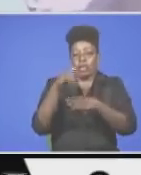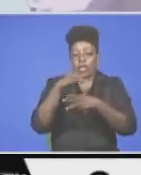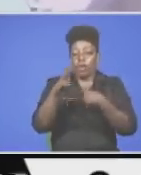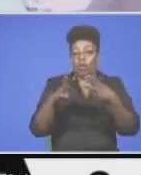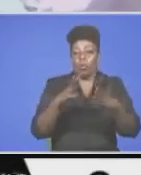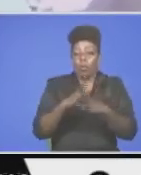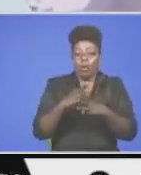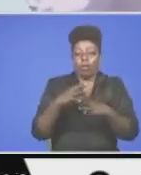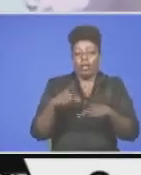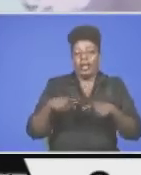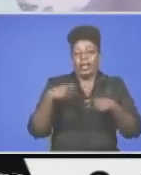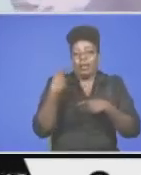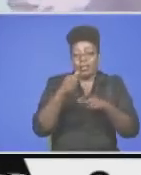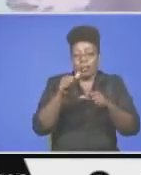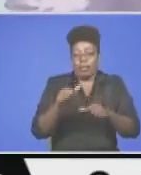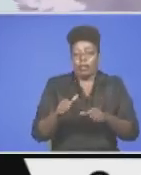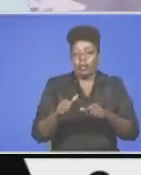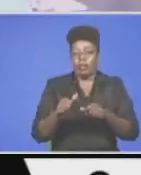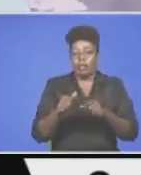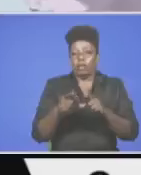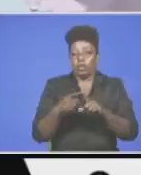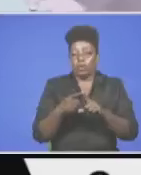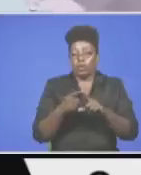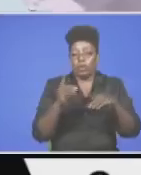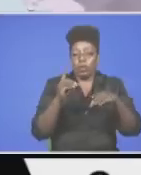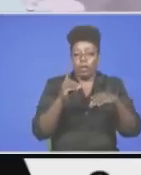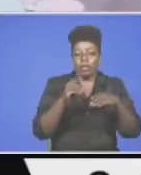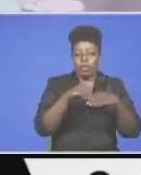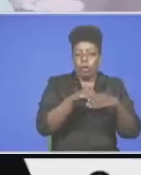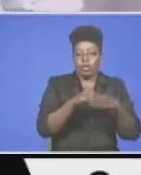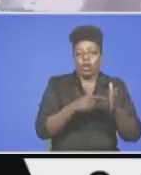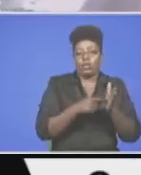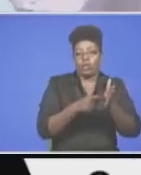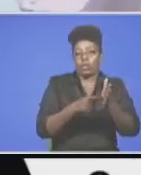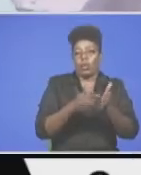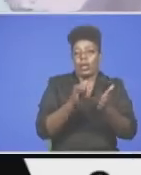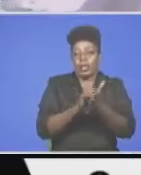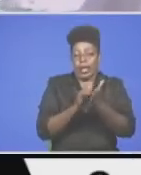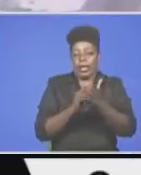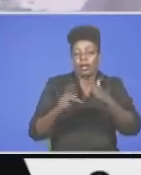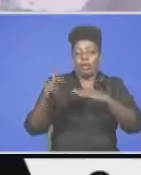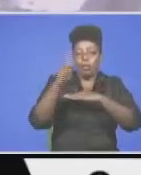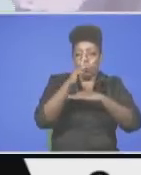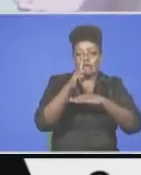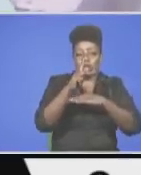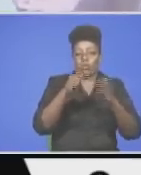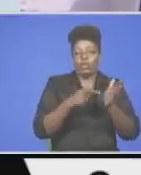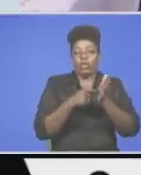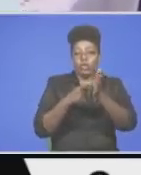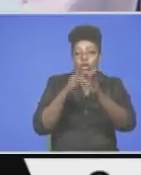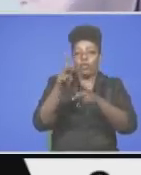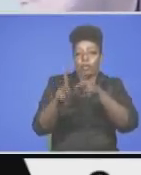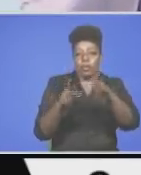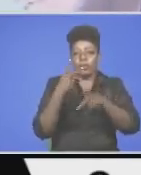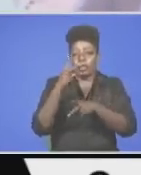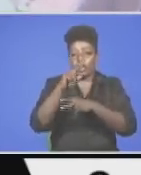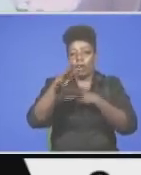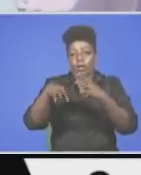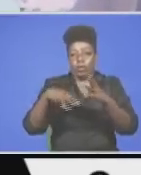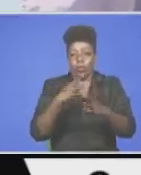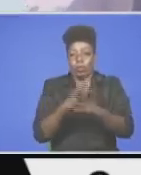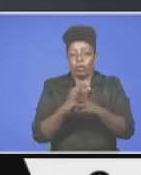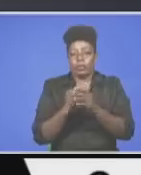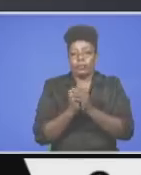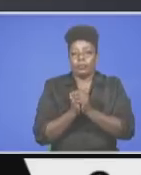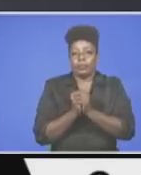ability to really deposit on that promotion that we put out there to people around the world.